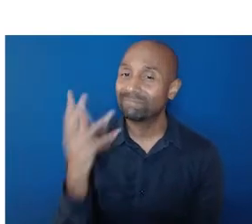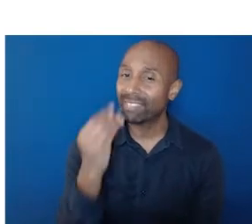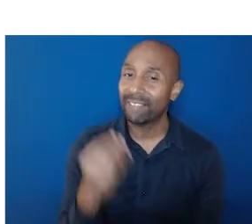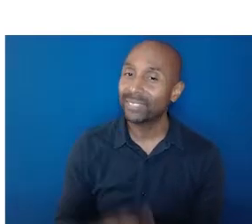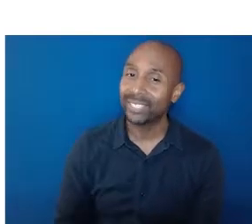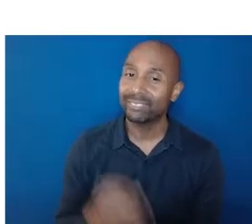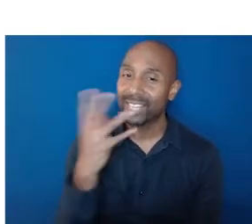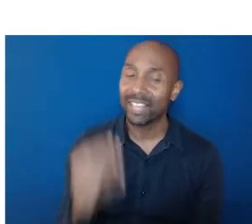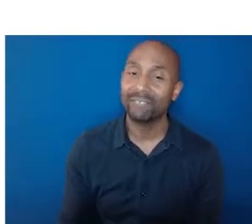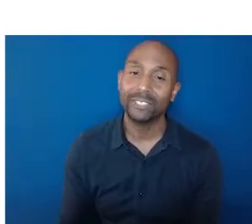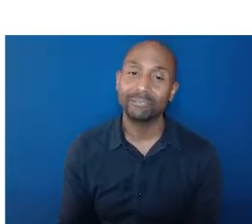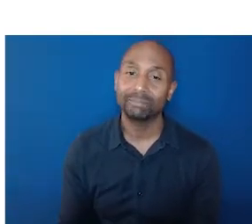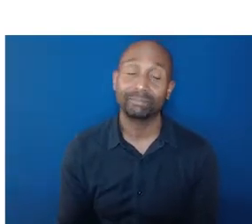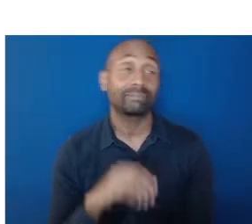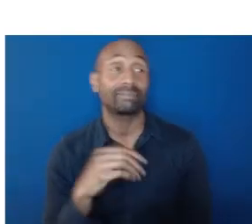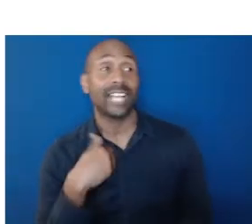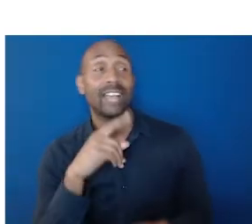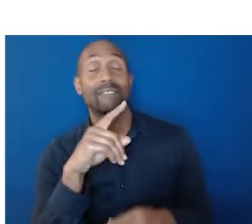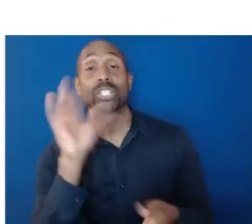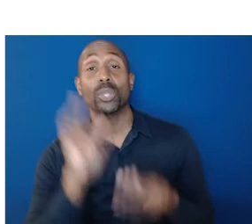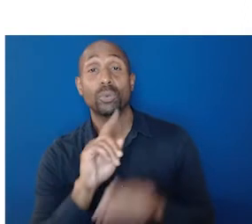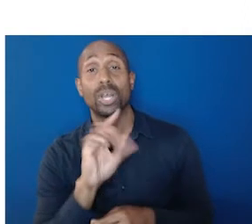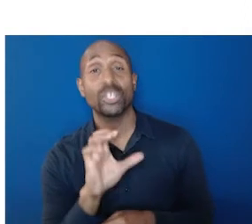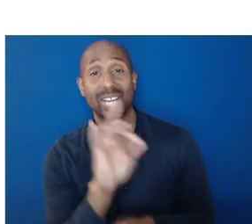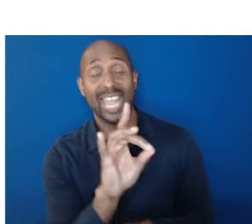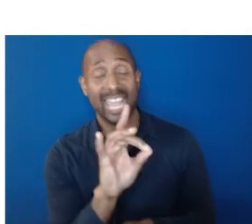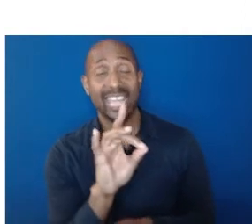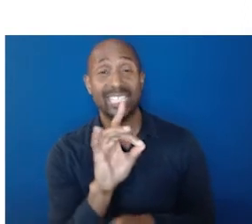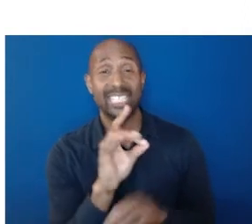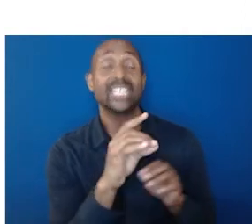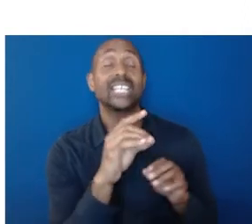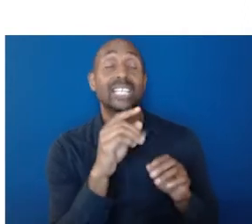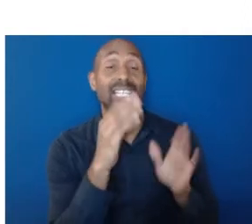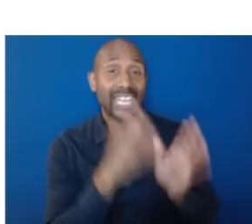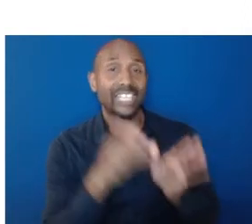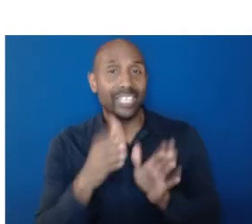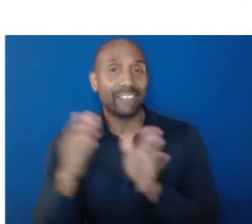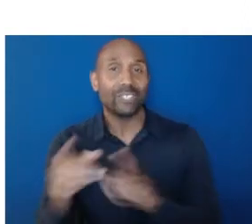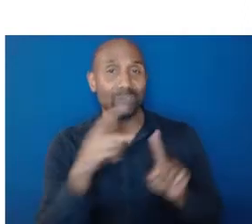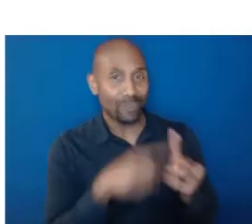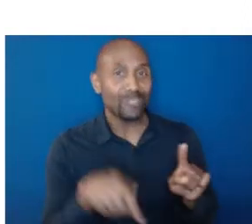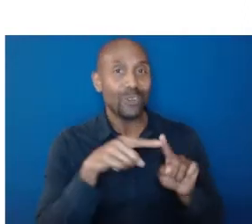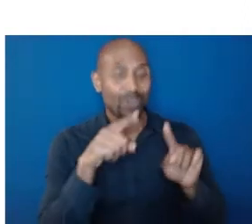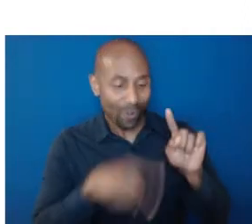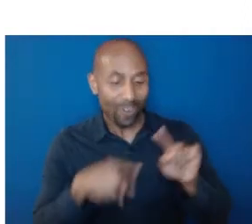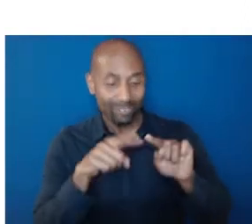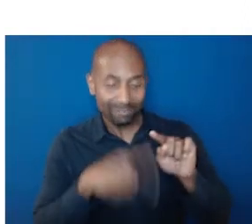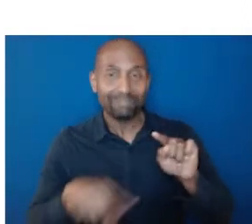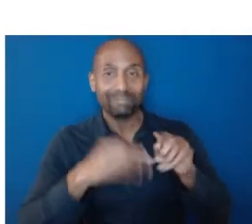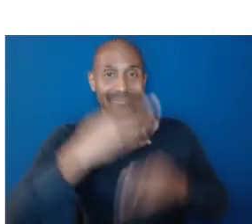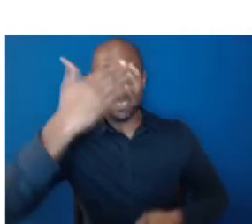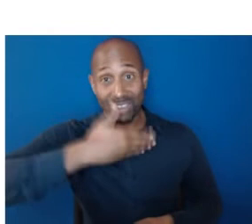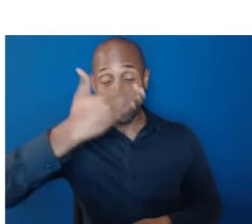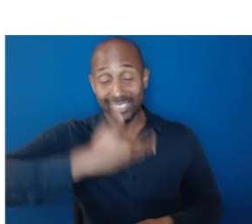That's lovely. So there's 108 individual circles that go down the front,